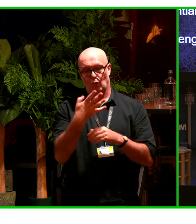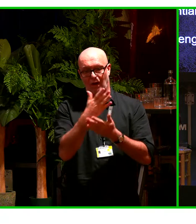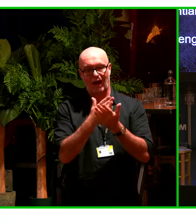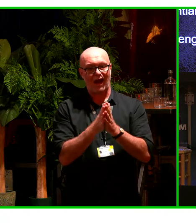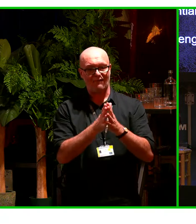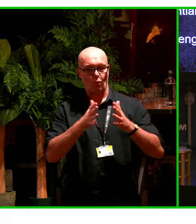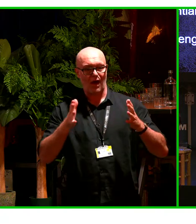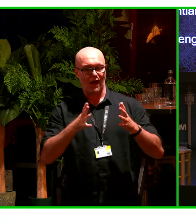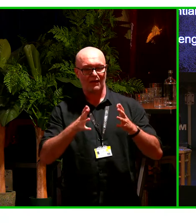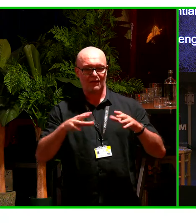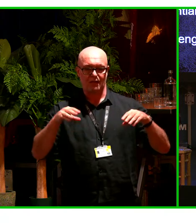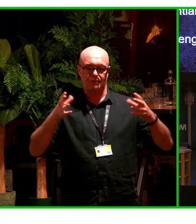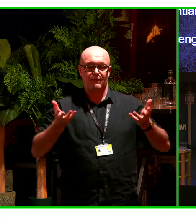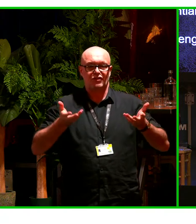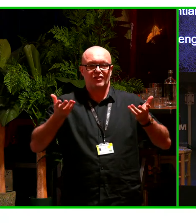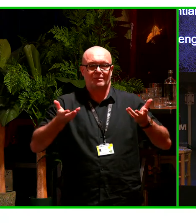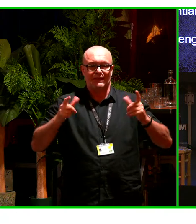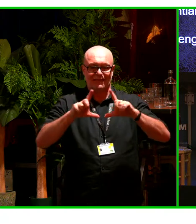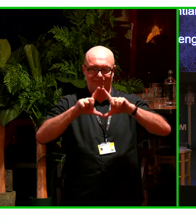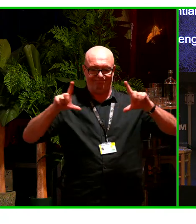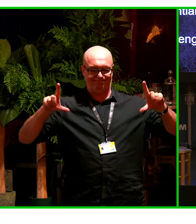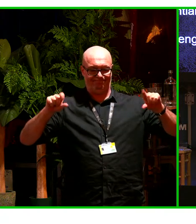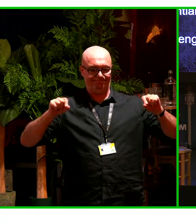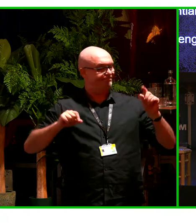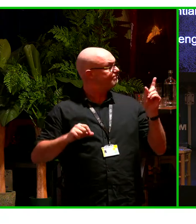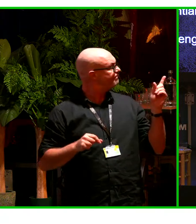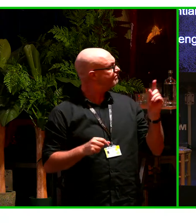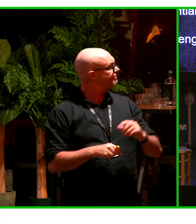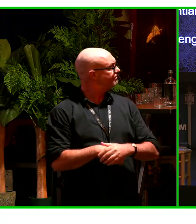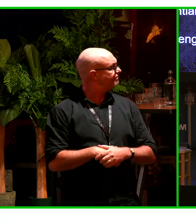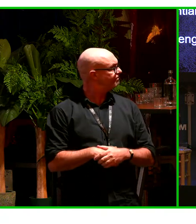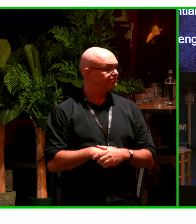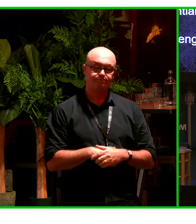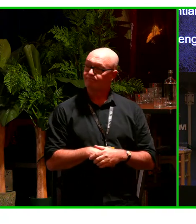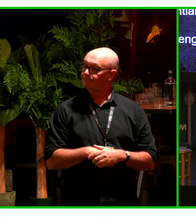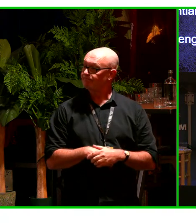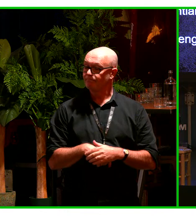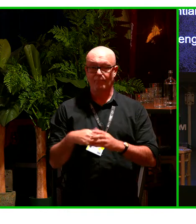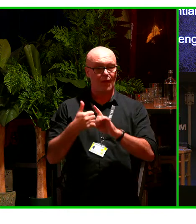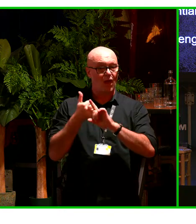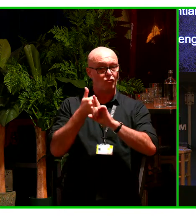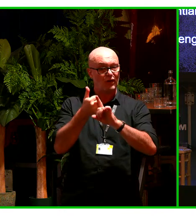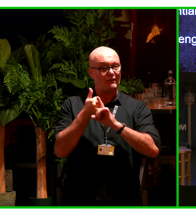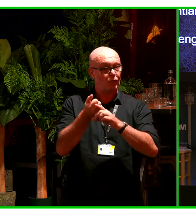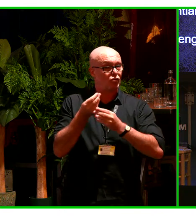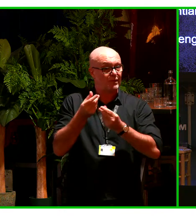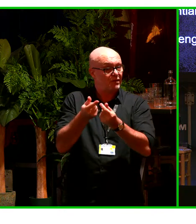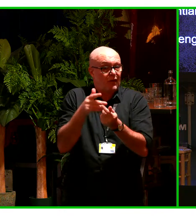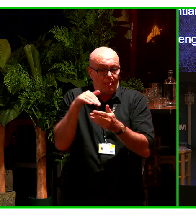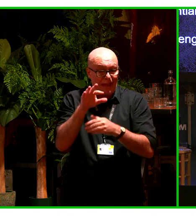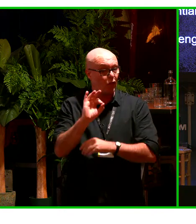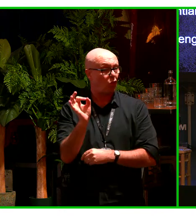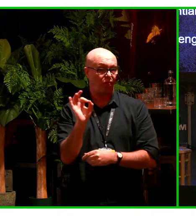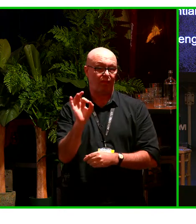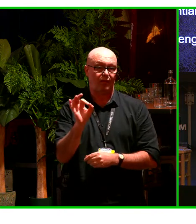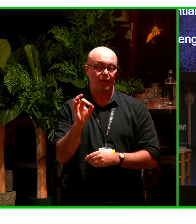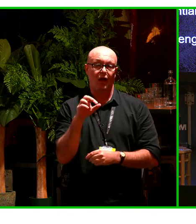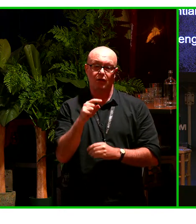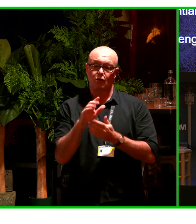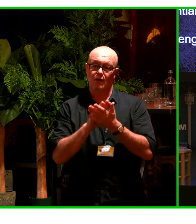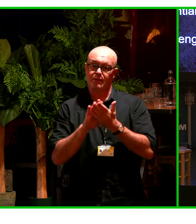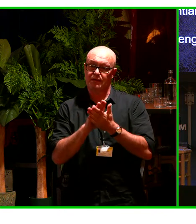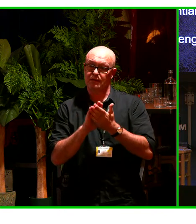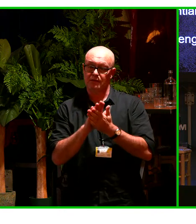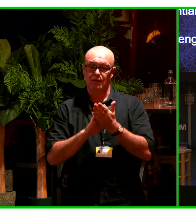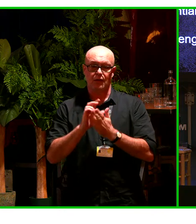so obviously appropriate for high-rise developments. No reinforcements in it whatsoever or construction joints, and basically what that means is